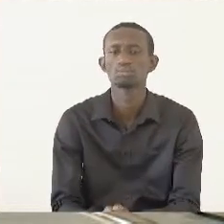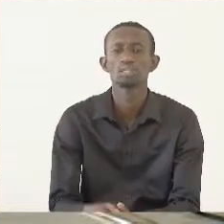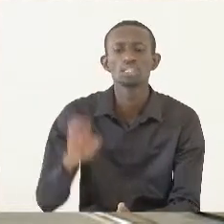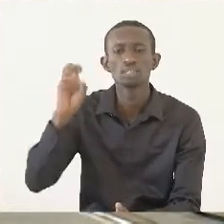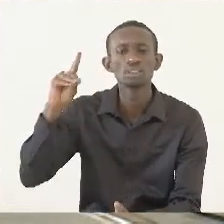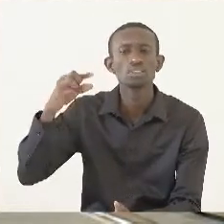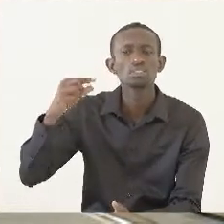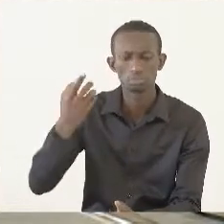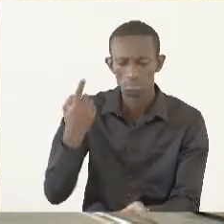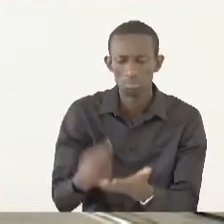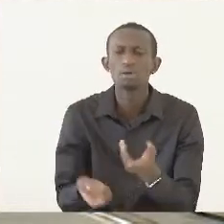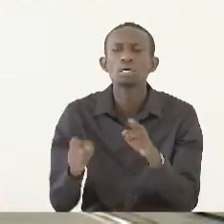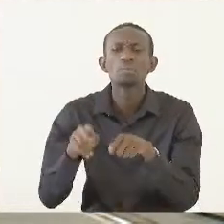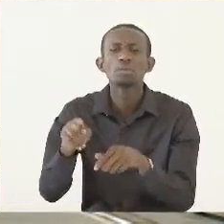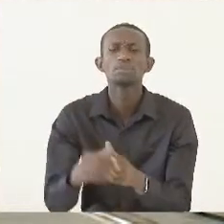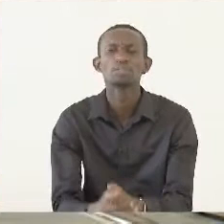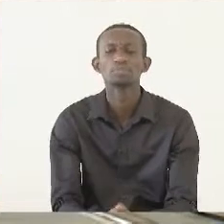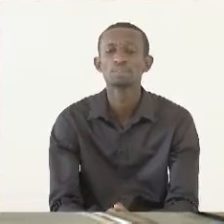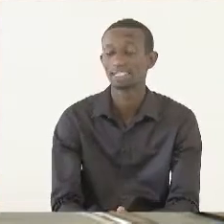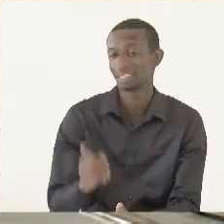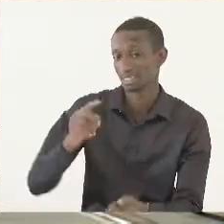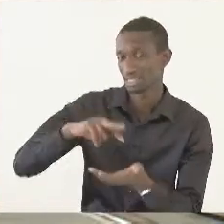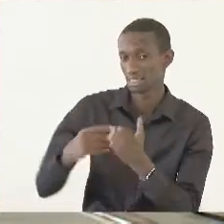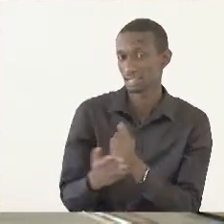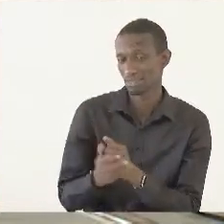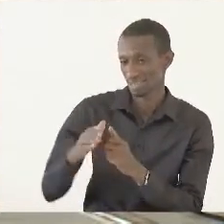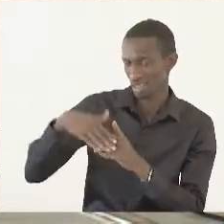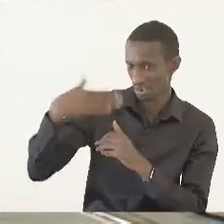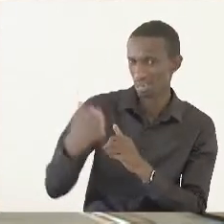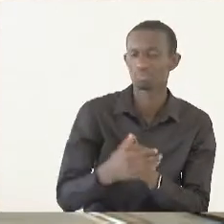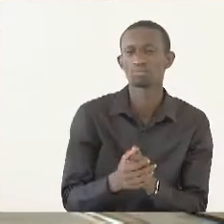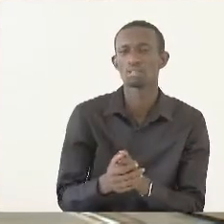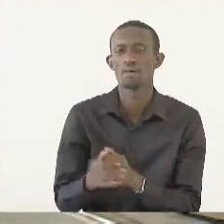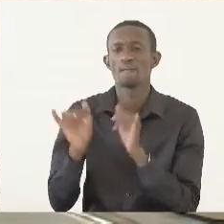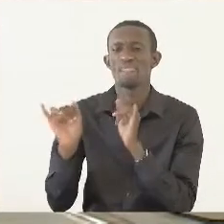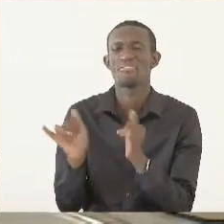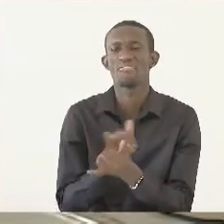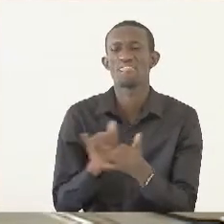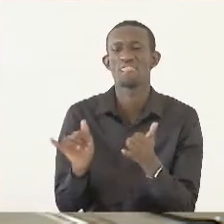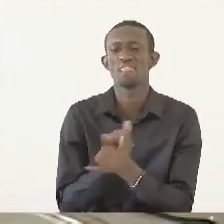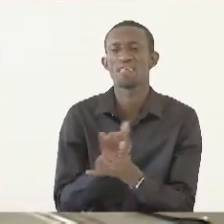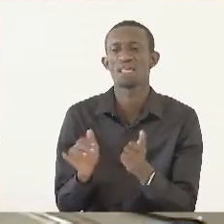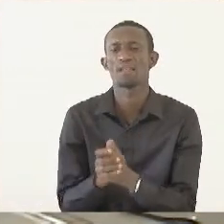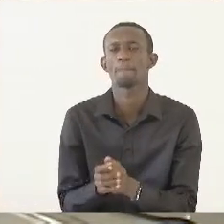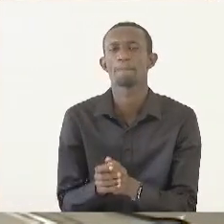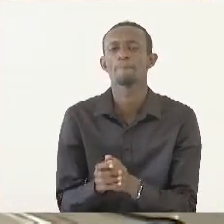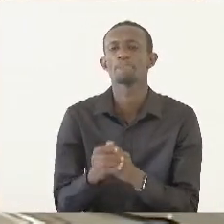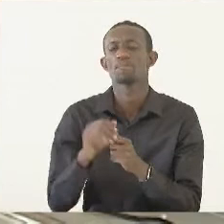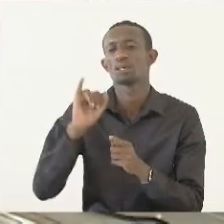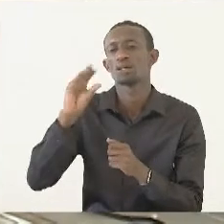happens to this? So that means this one will destabilize the anion. And once the anion